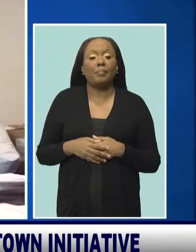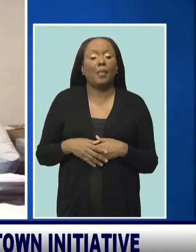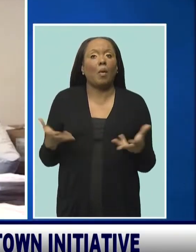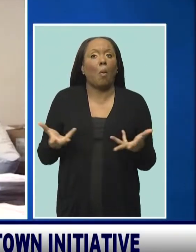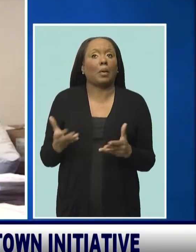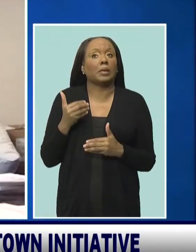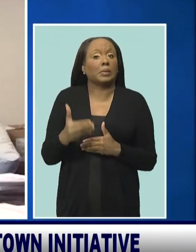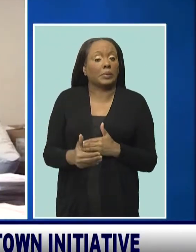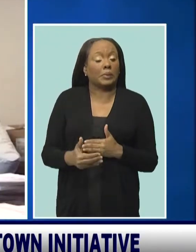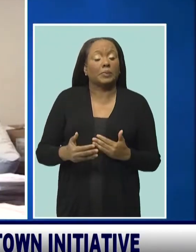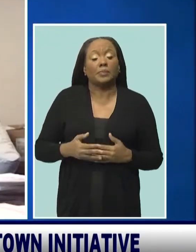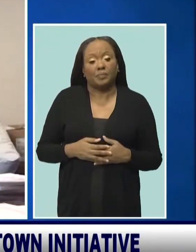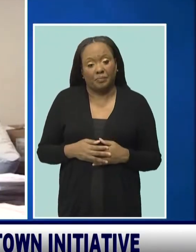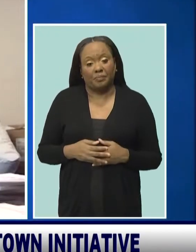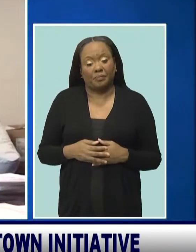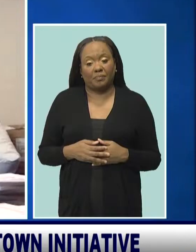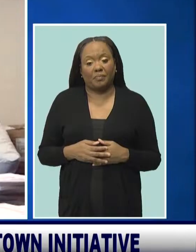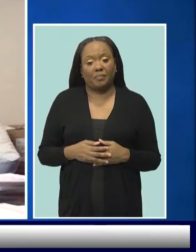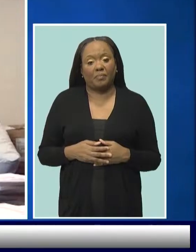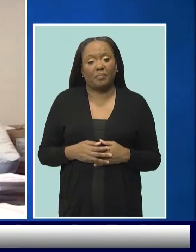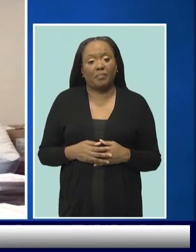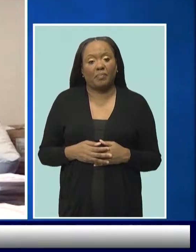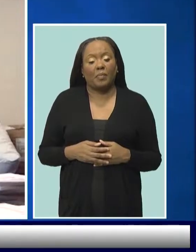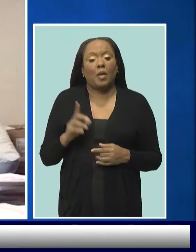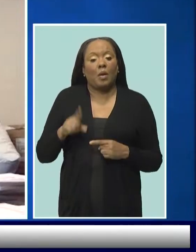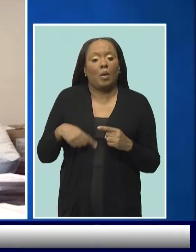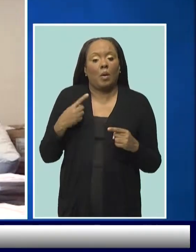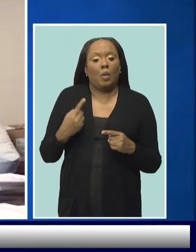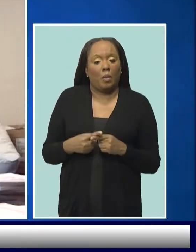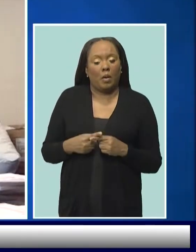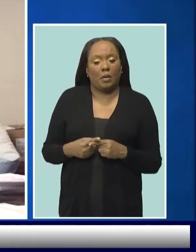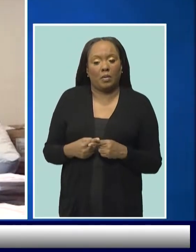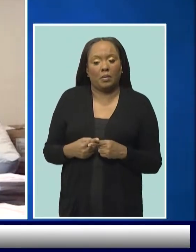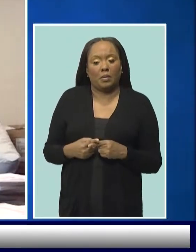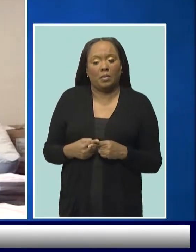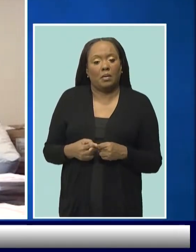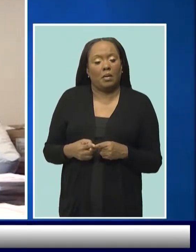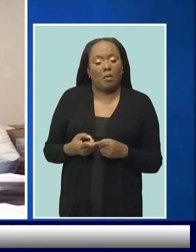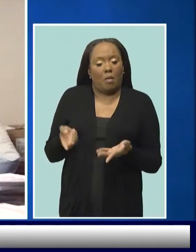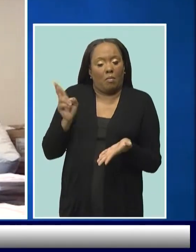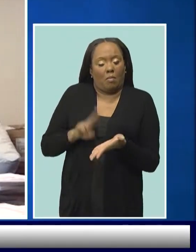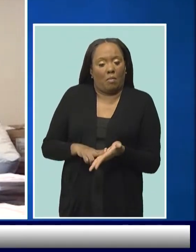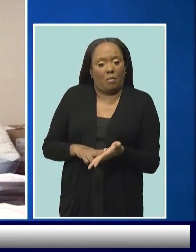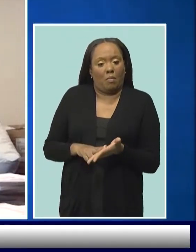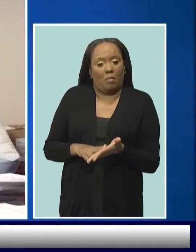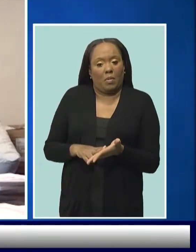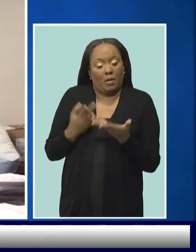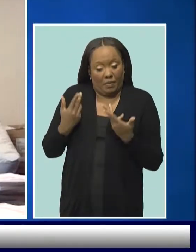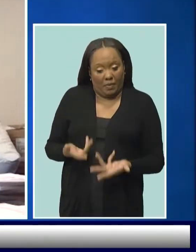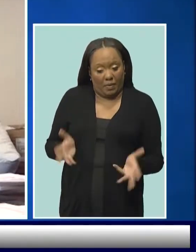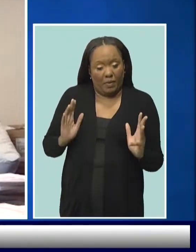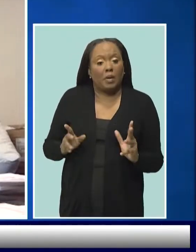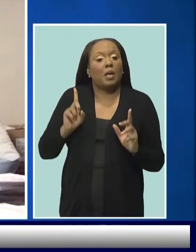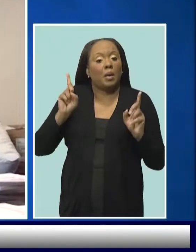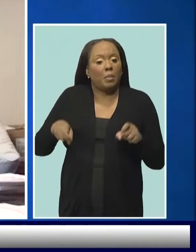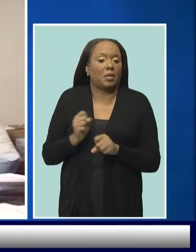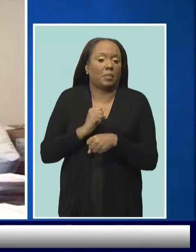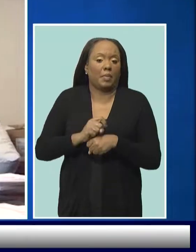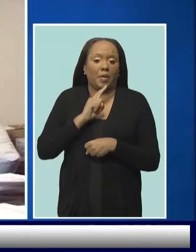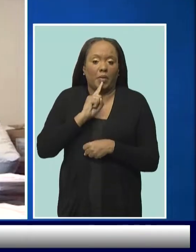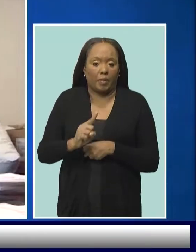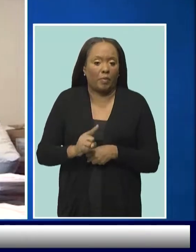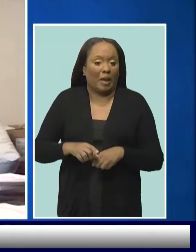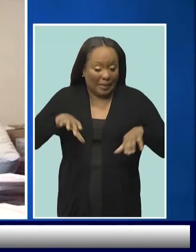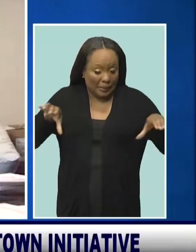is that the operatives coming out of that resolution, we must ensure that they are followed through on. And for example,